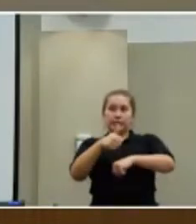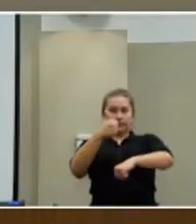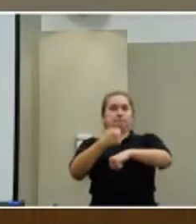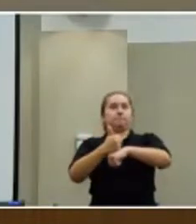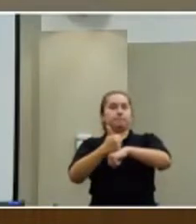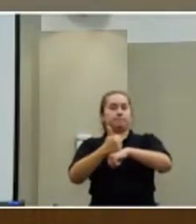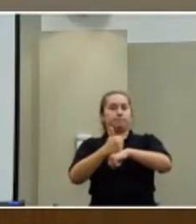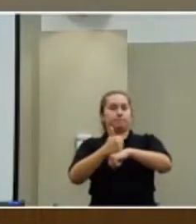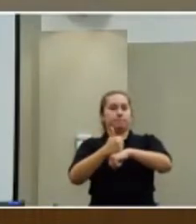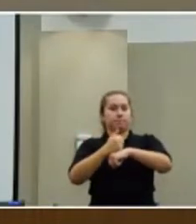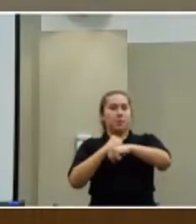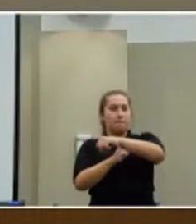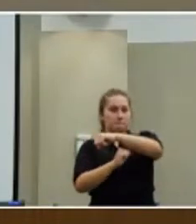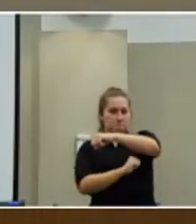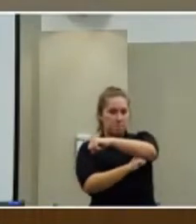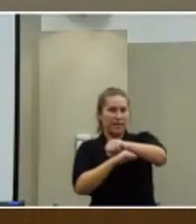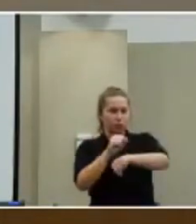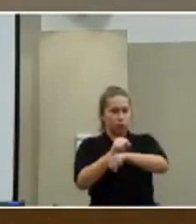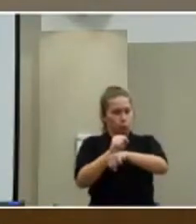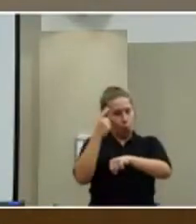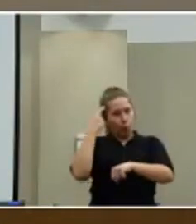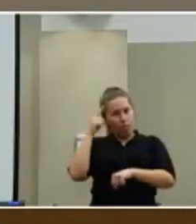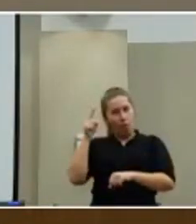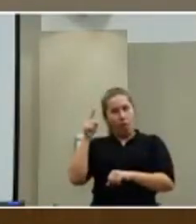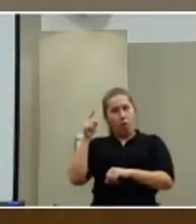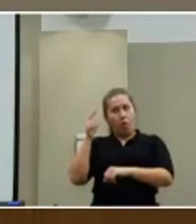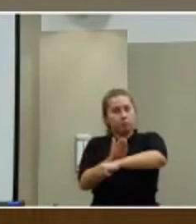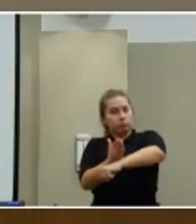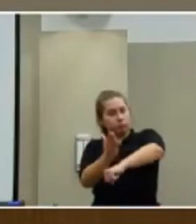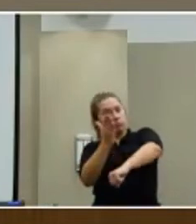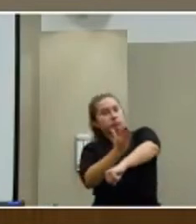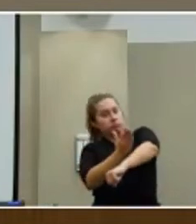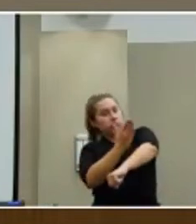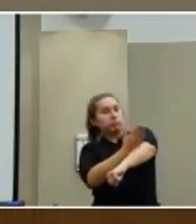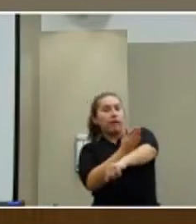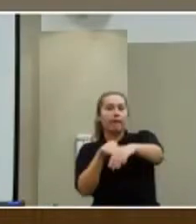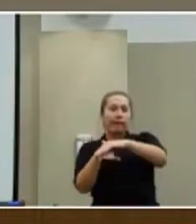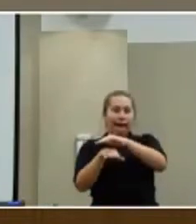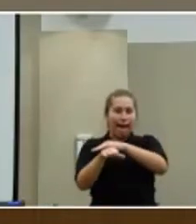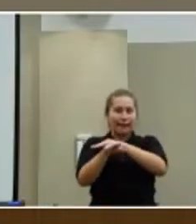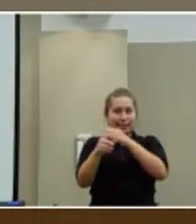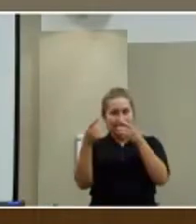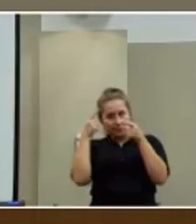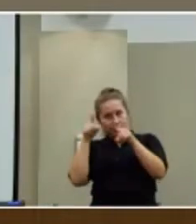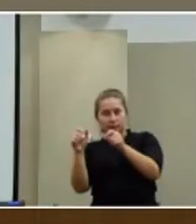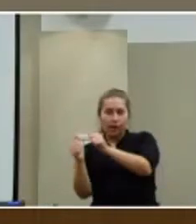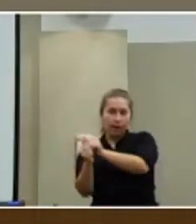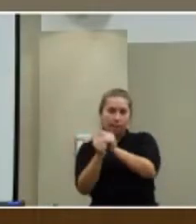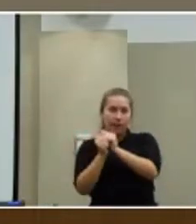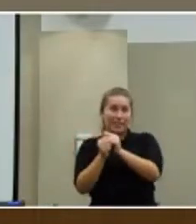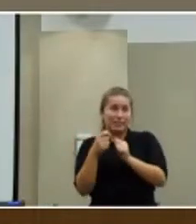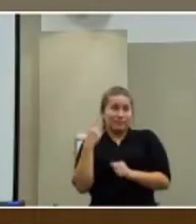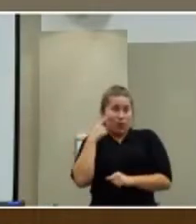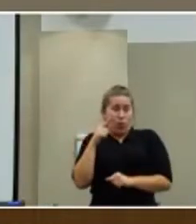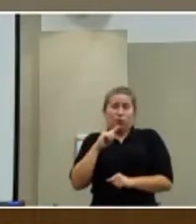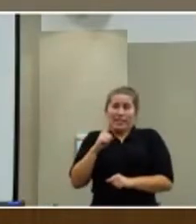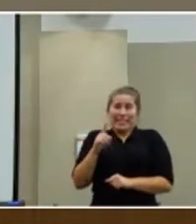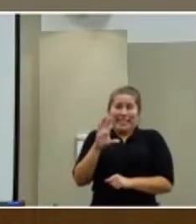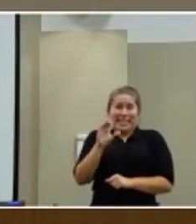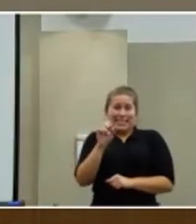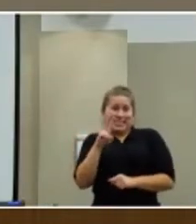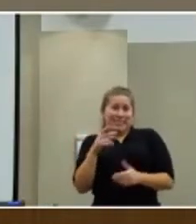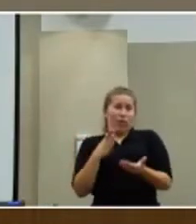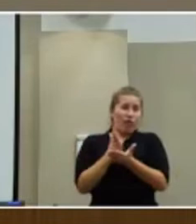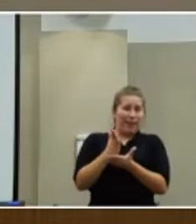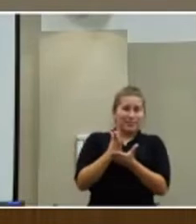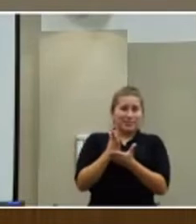for the improvement and access compliance for basically a civil rights standard for people with